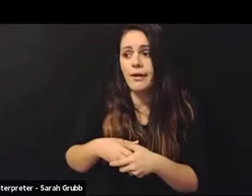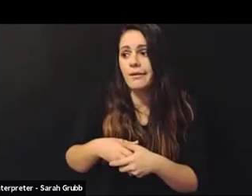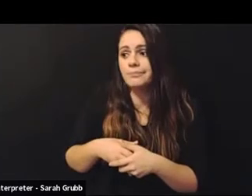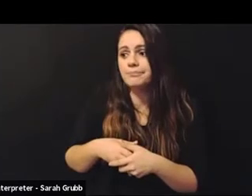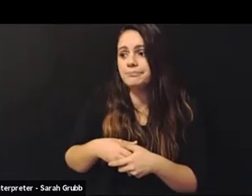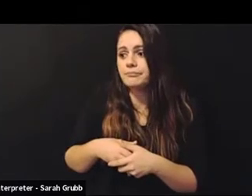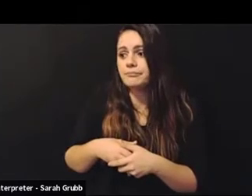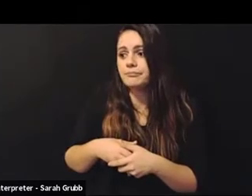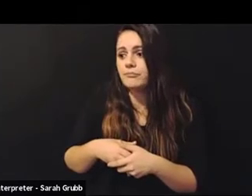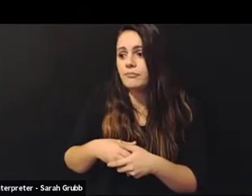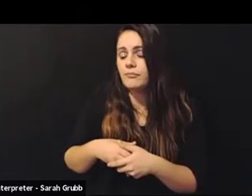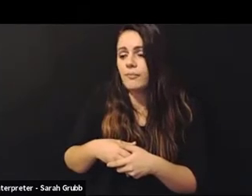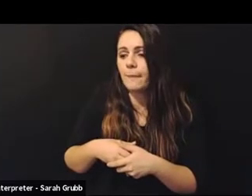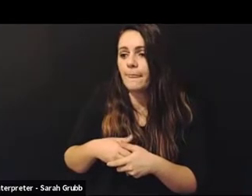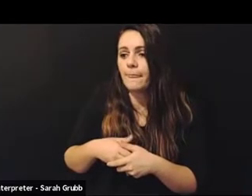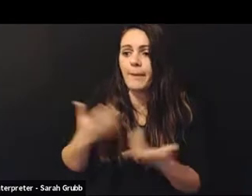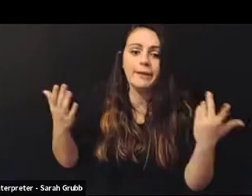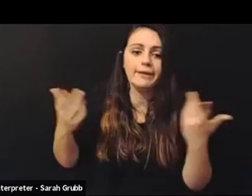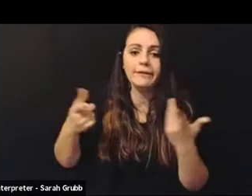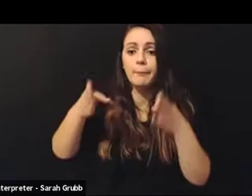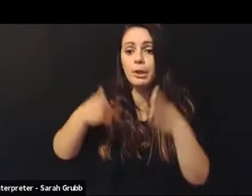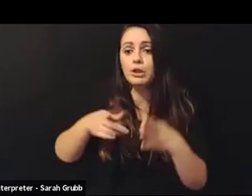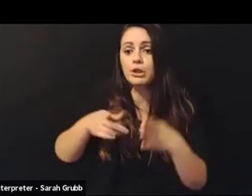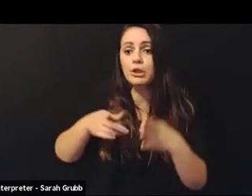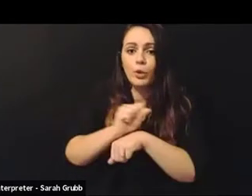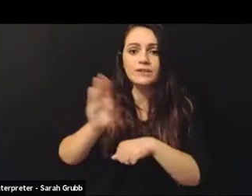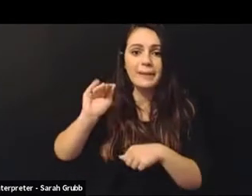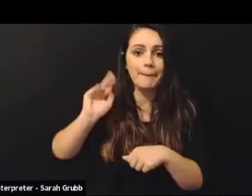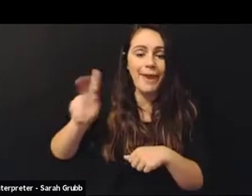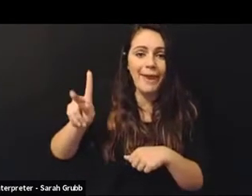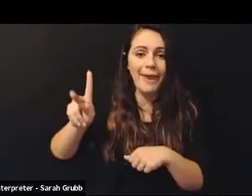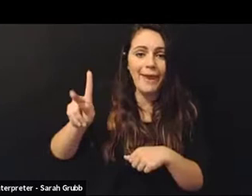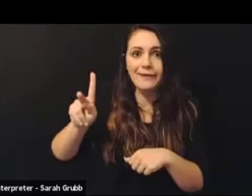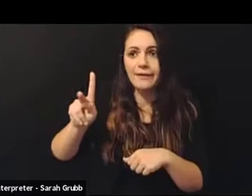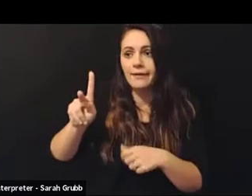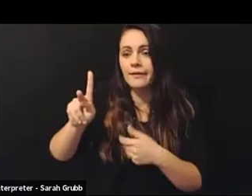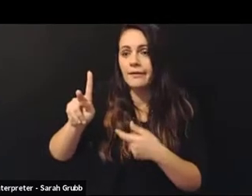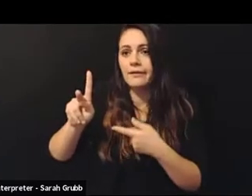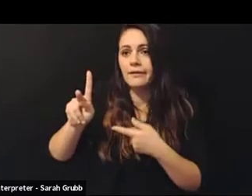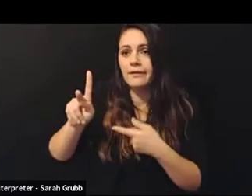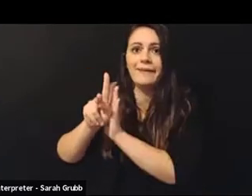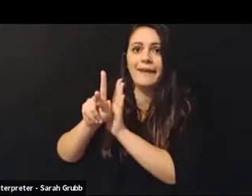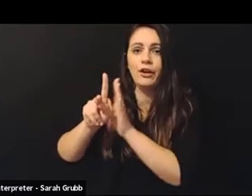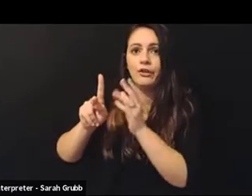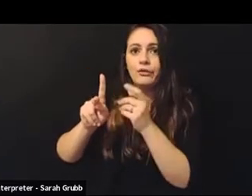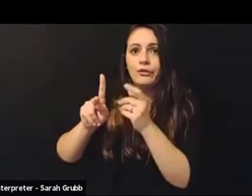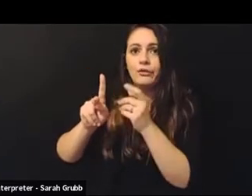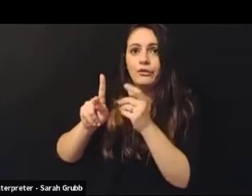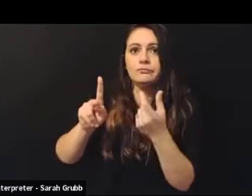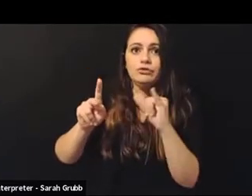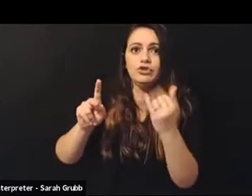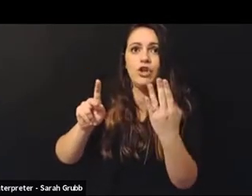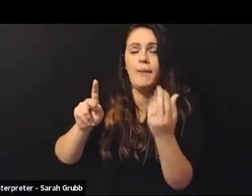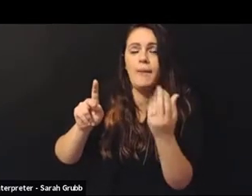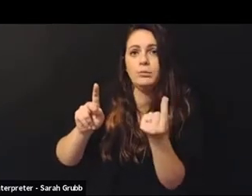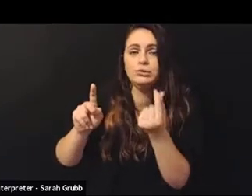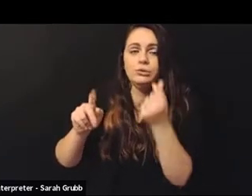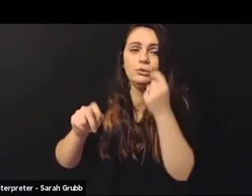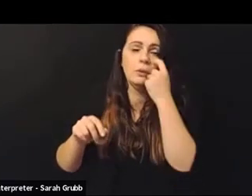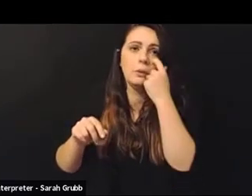what someone who works in a bank does, things like that. I'm pulling ideas of prerequisite concepts out of the air from ones I've heard from other